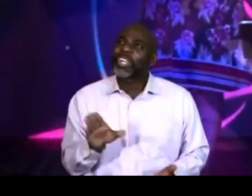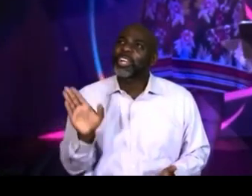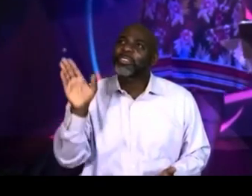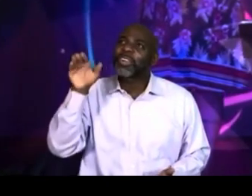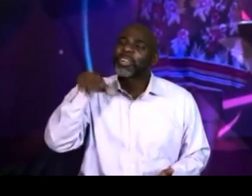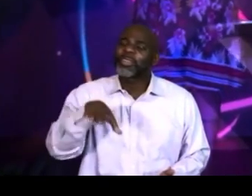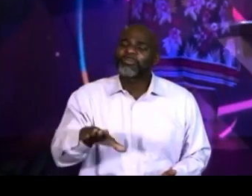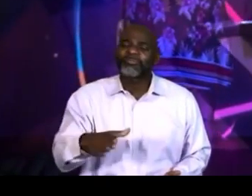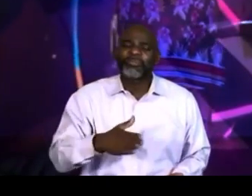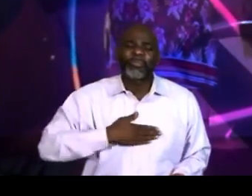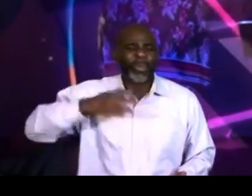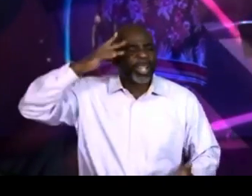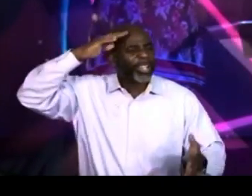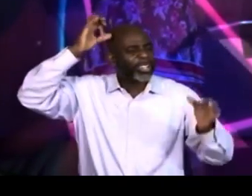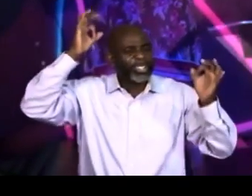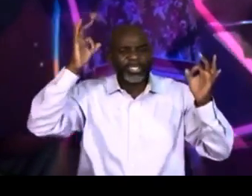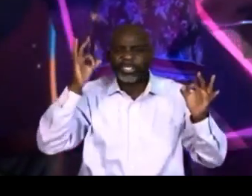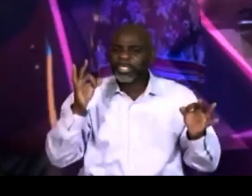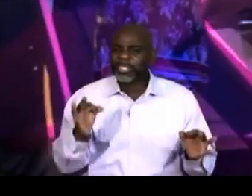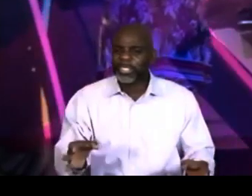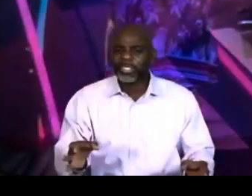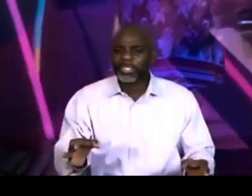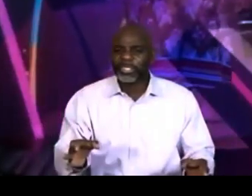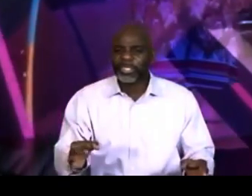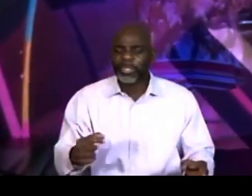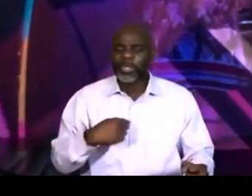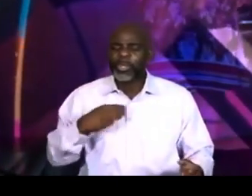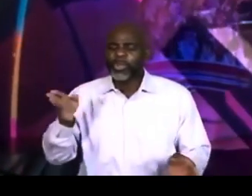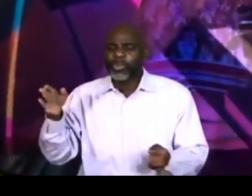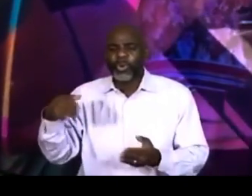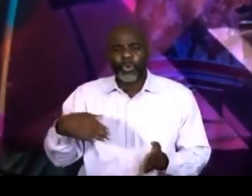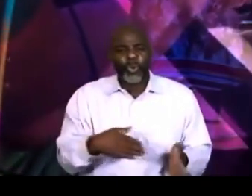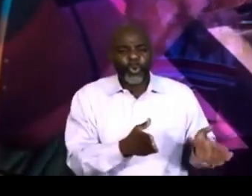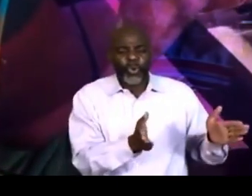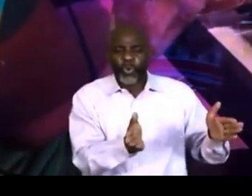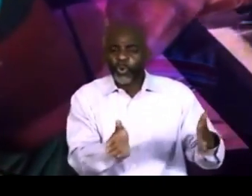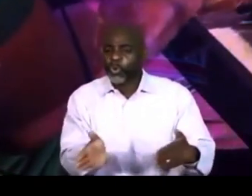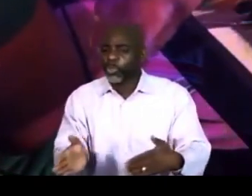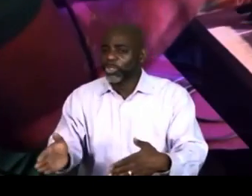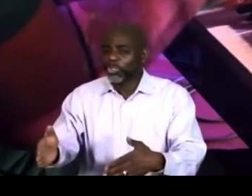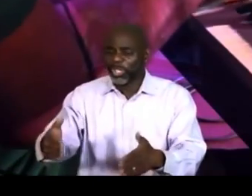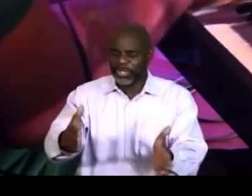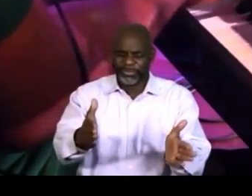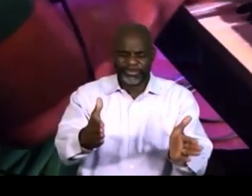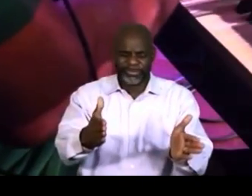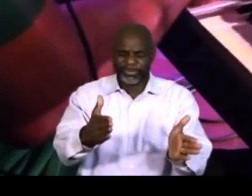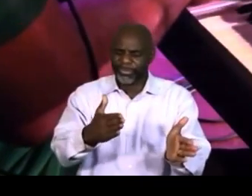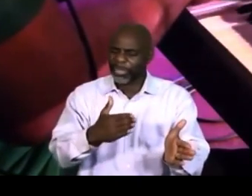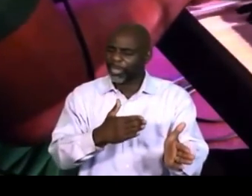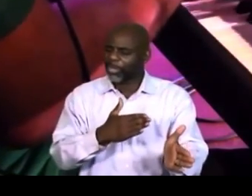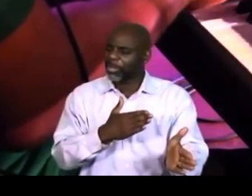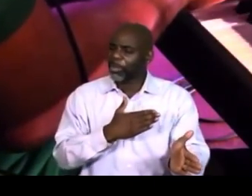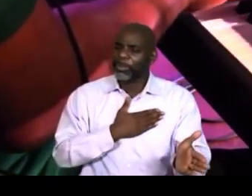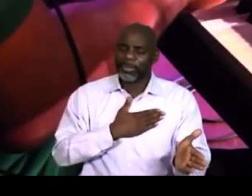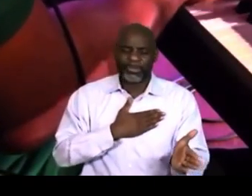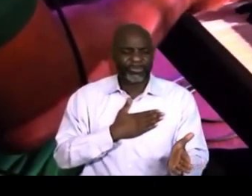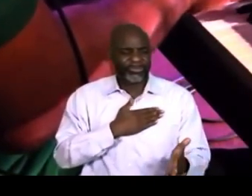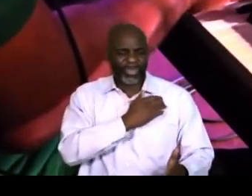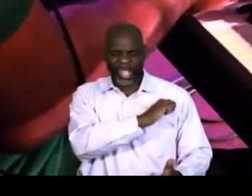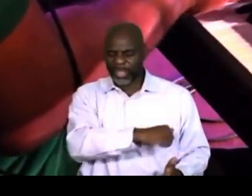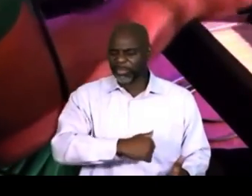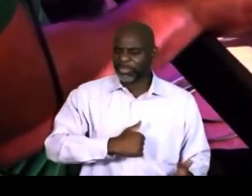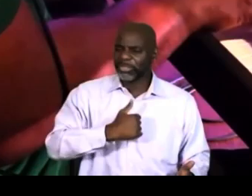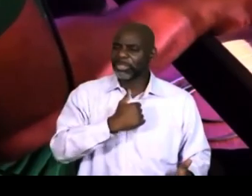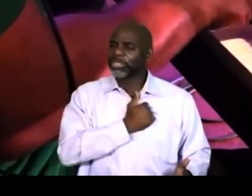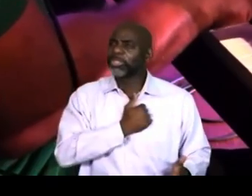whose streams make glad the city of our God.